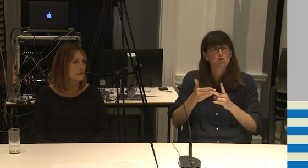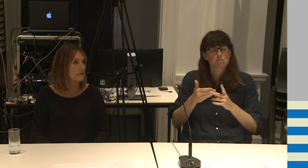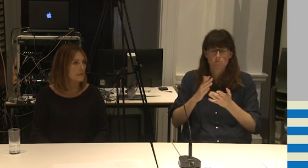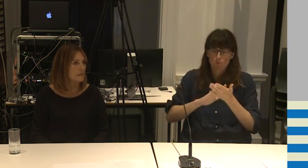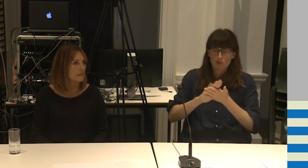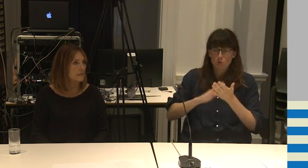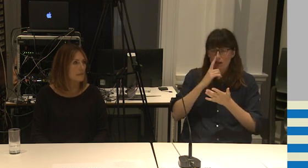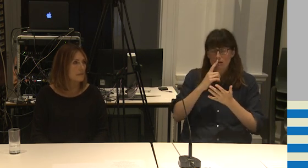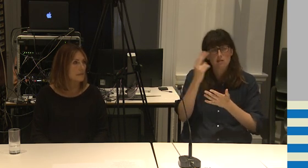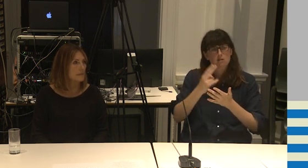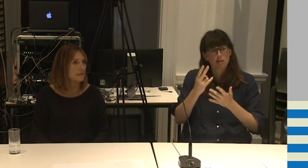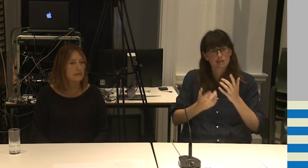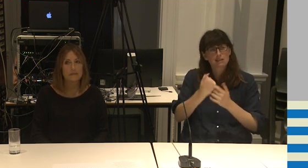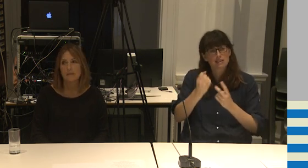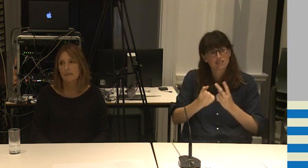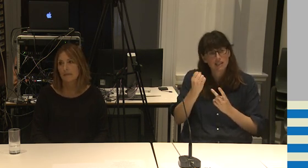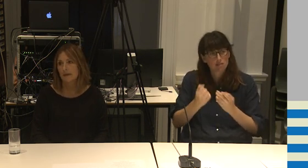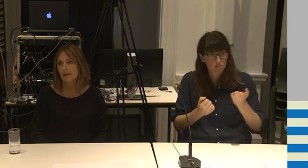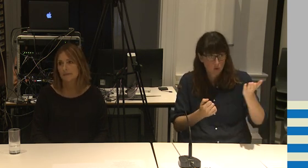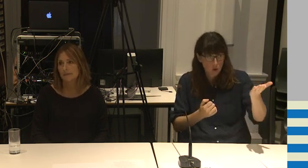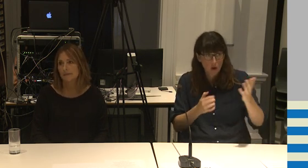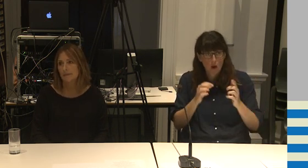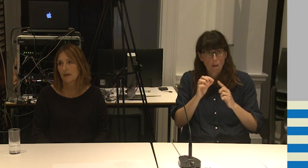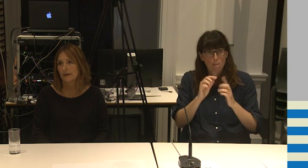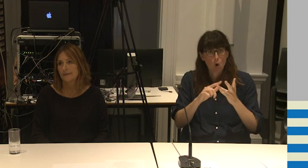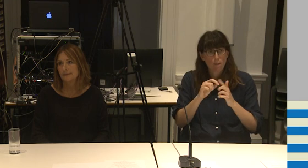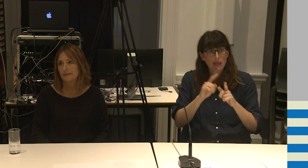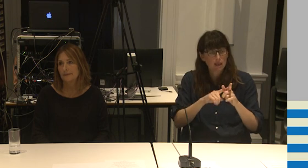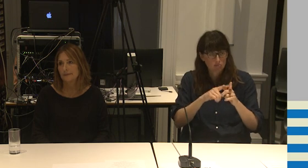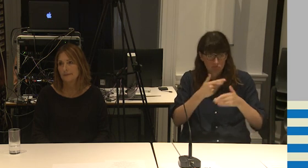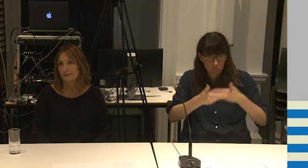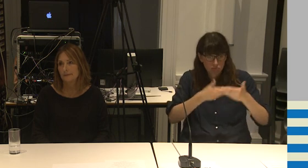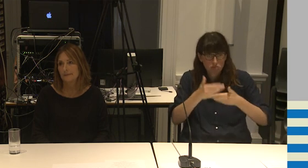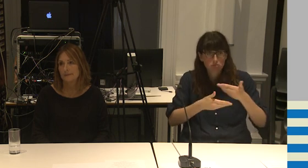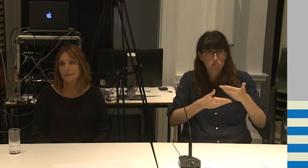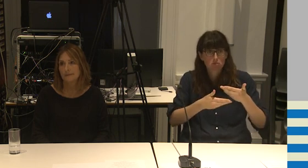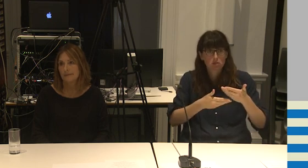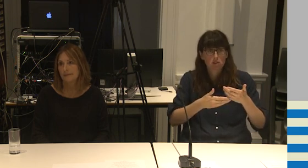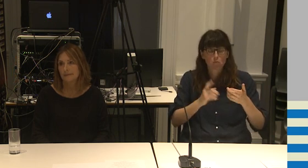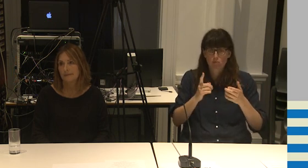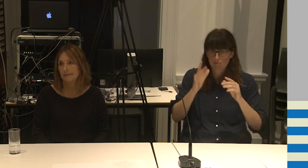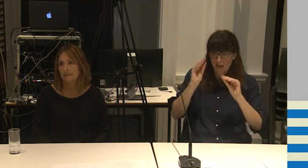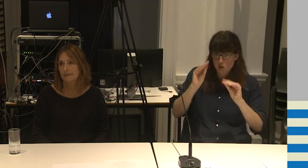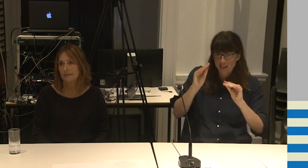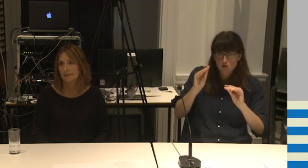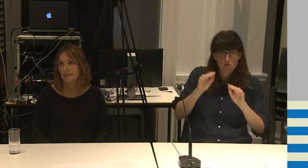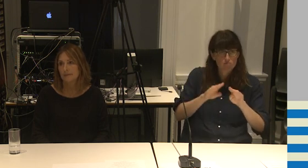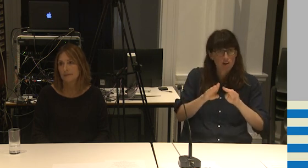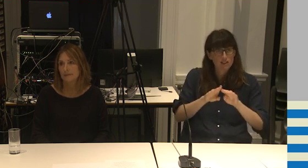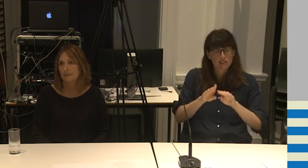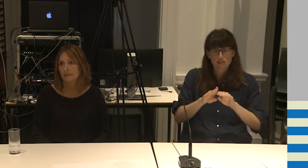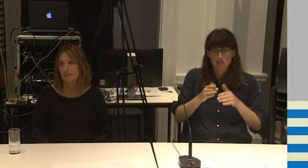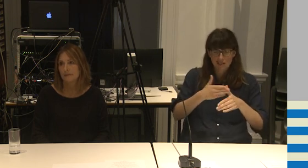that I think as Poppy really clearly described, so much of education and practice just exists, and then everyone